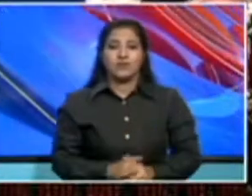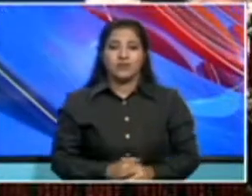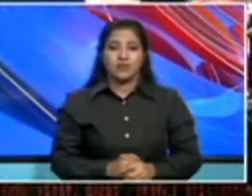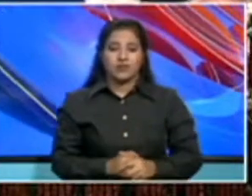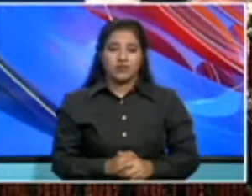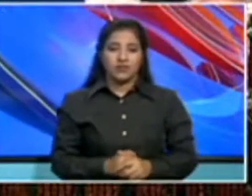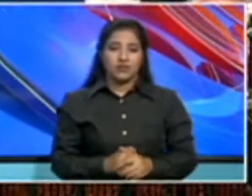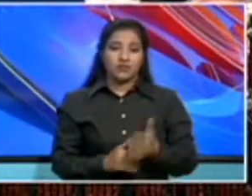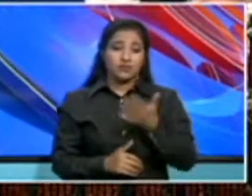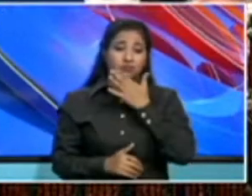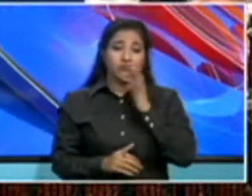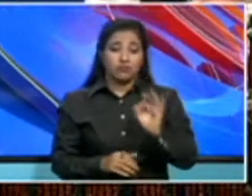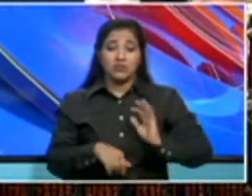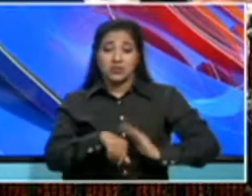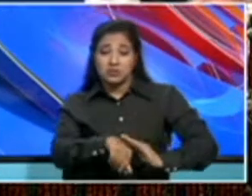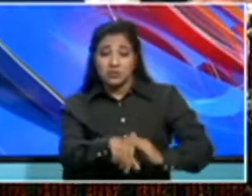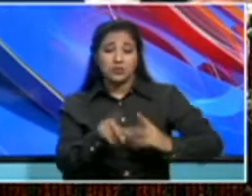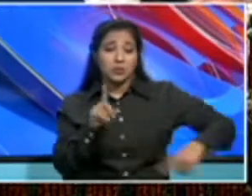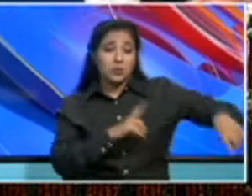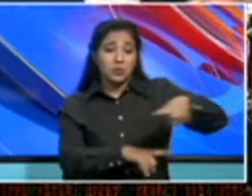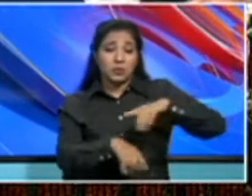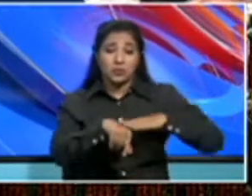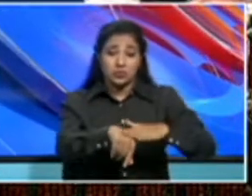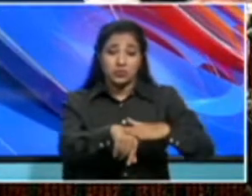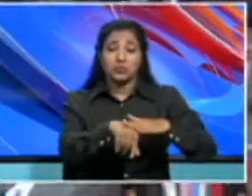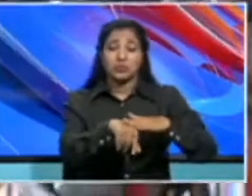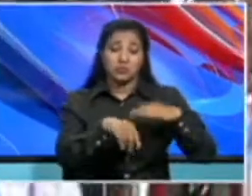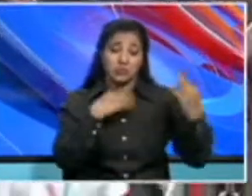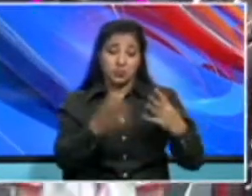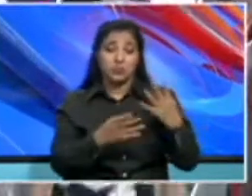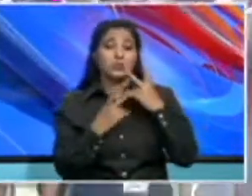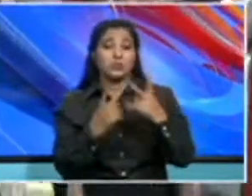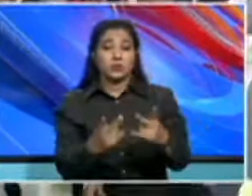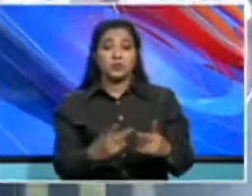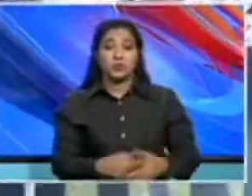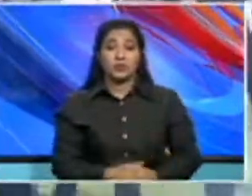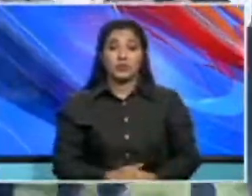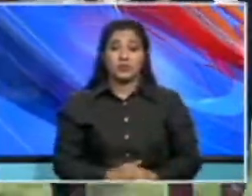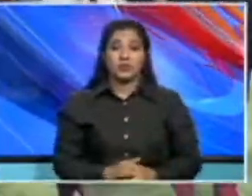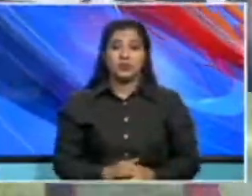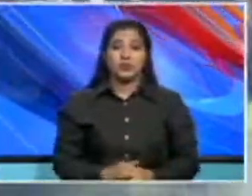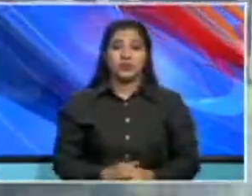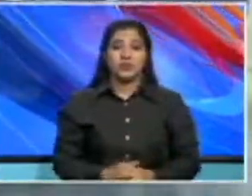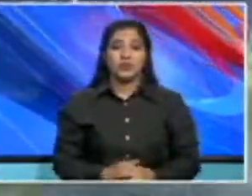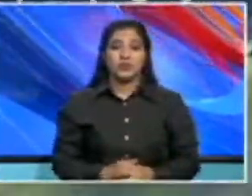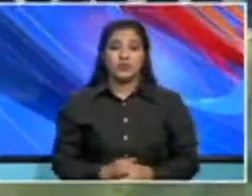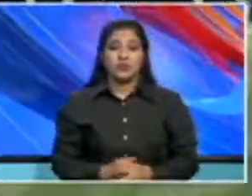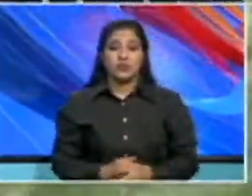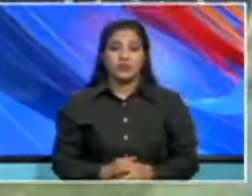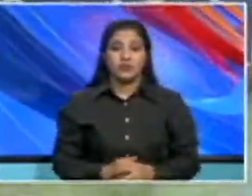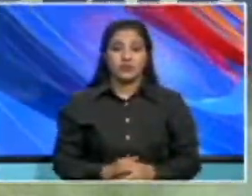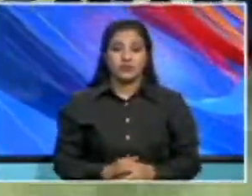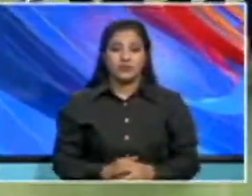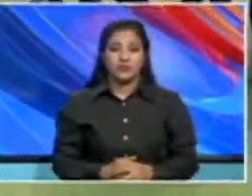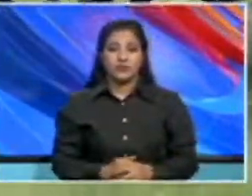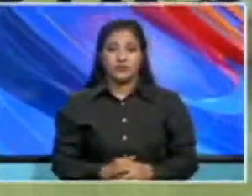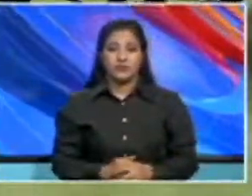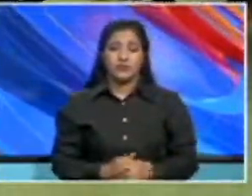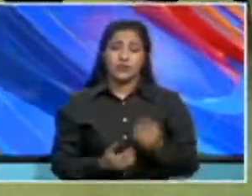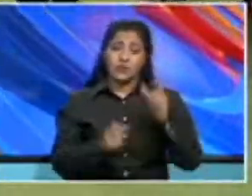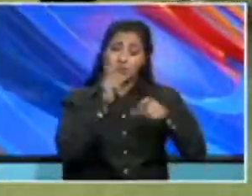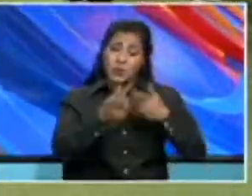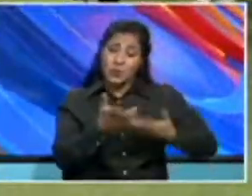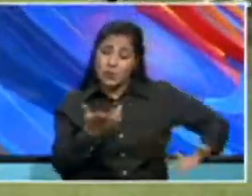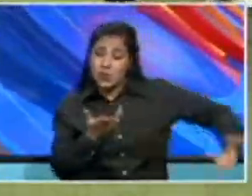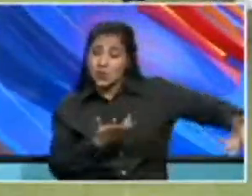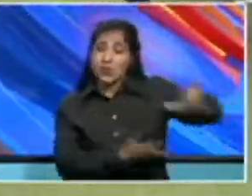Young and old, inexperienced and experienced, novices and the past masters. Everybody's there. Everybody's